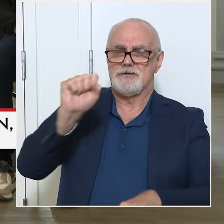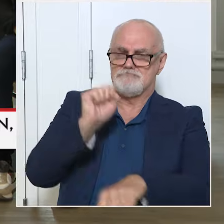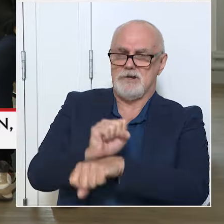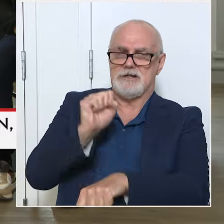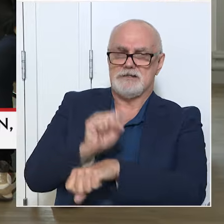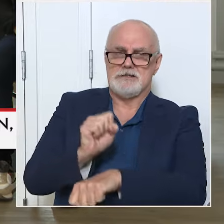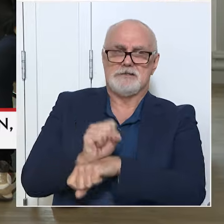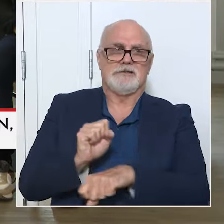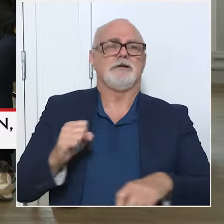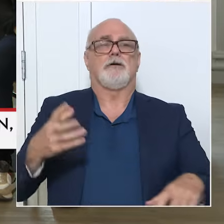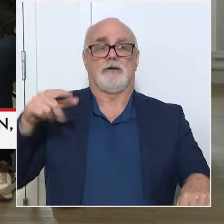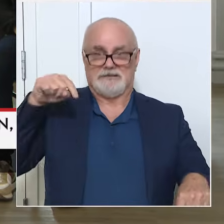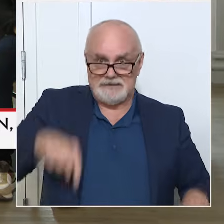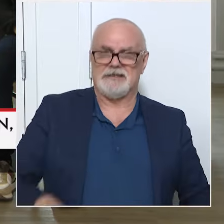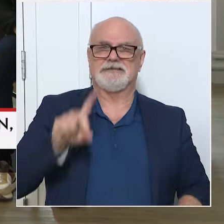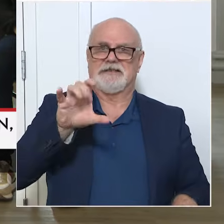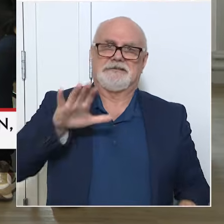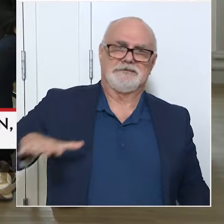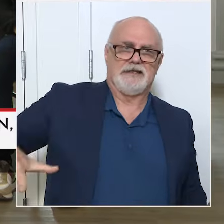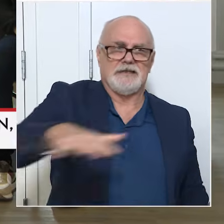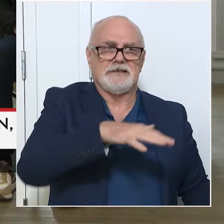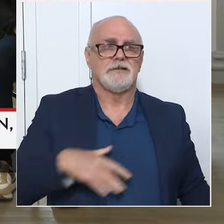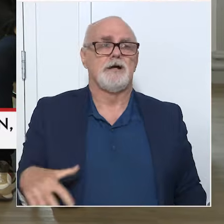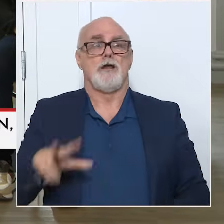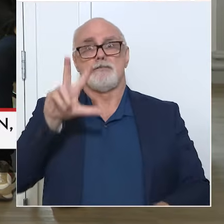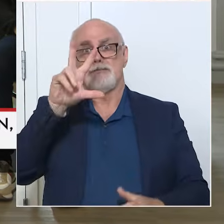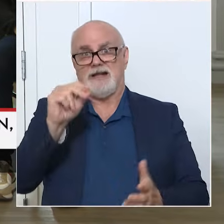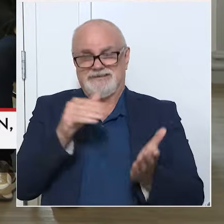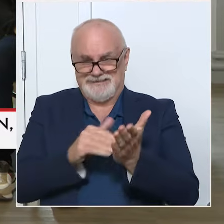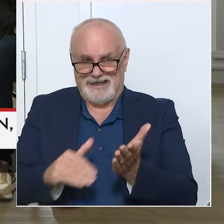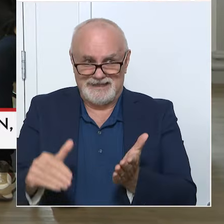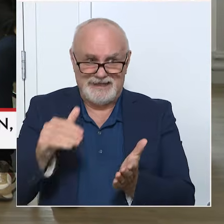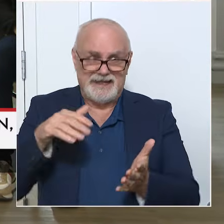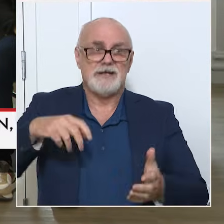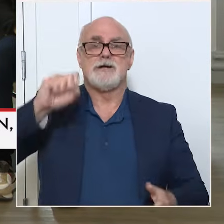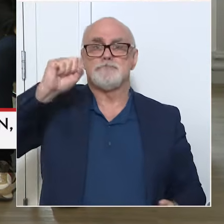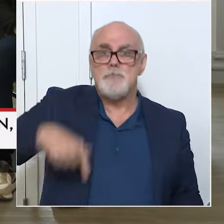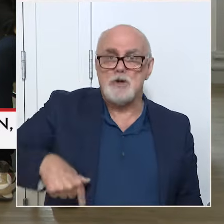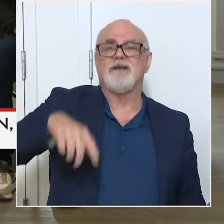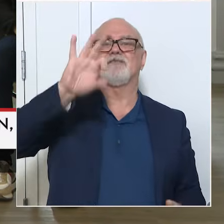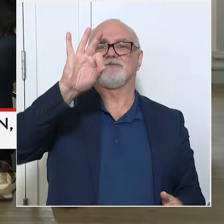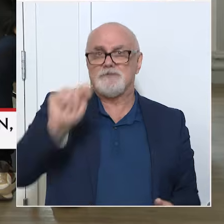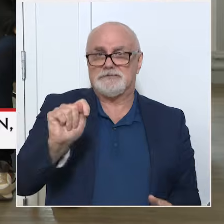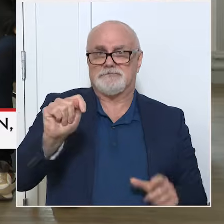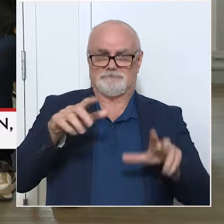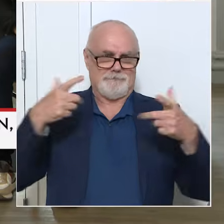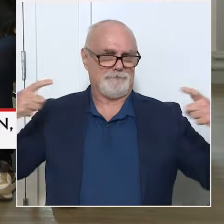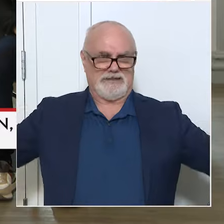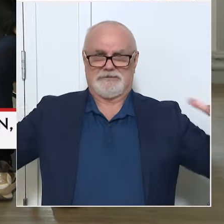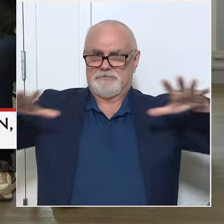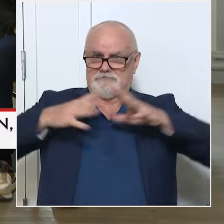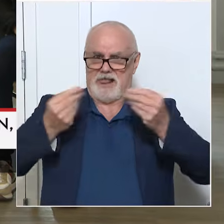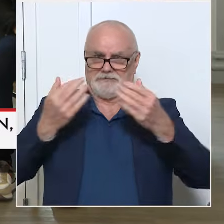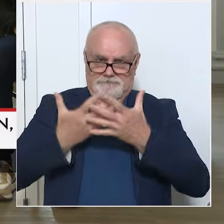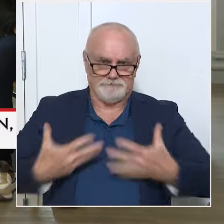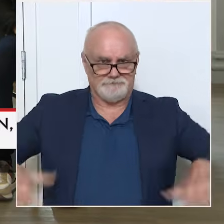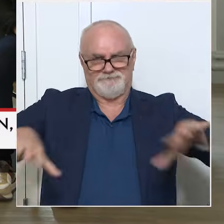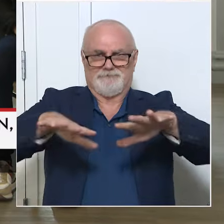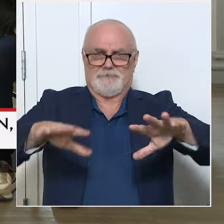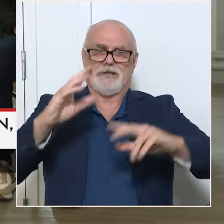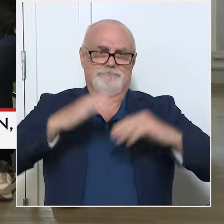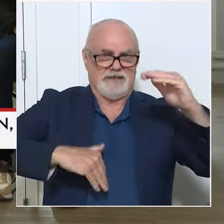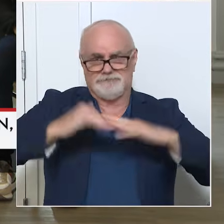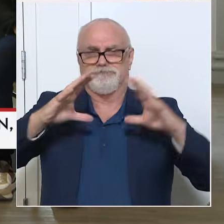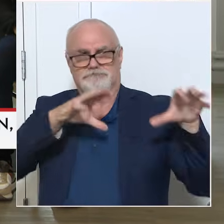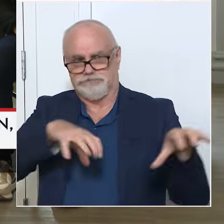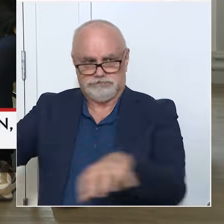than 230,000 square feet in the district. And the Growth Fund, we launched that earlier